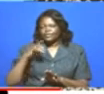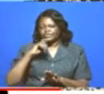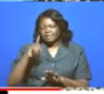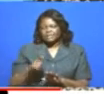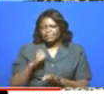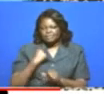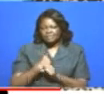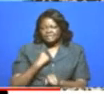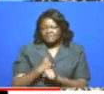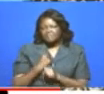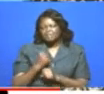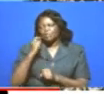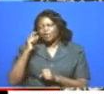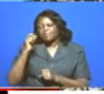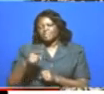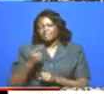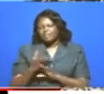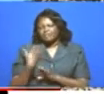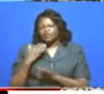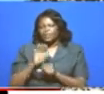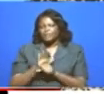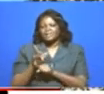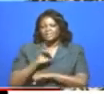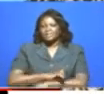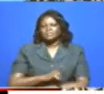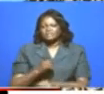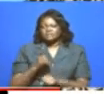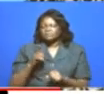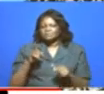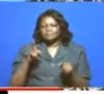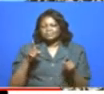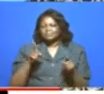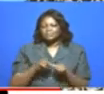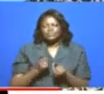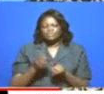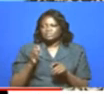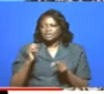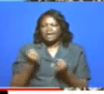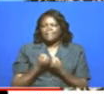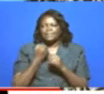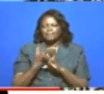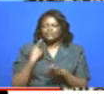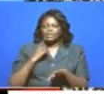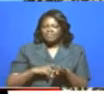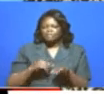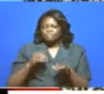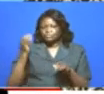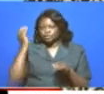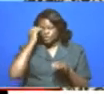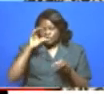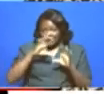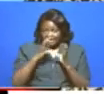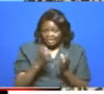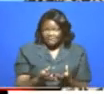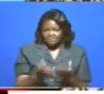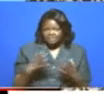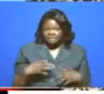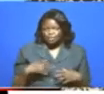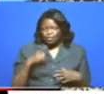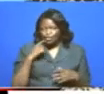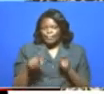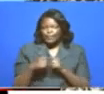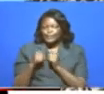or even a month before, like used to happen. When our children are already in the classroom, the people who are breaching the